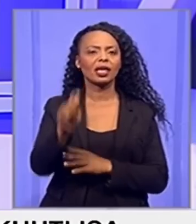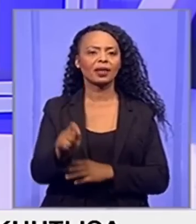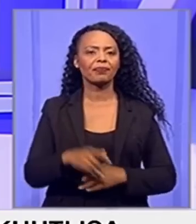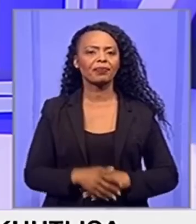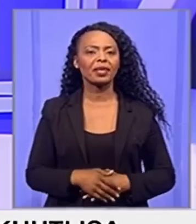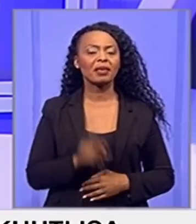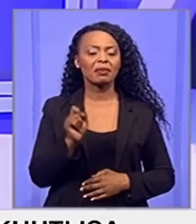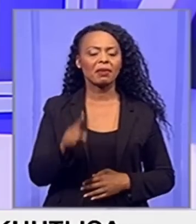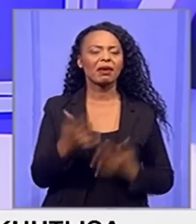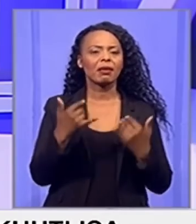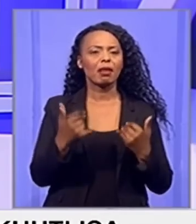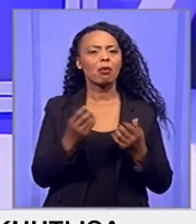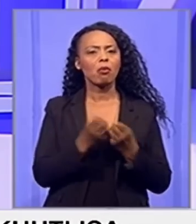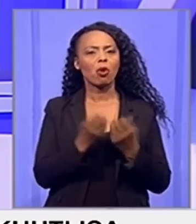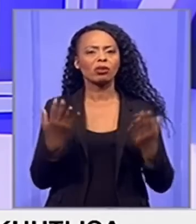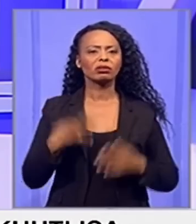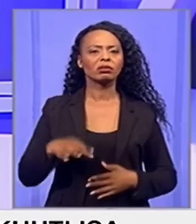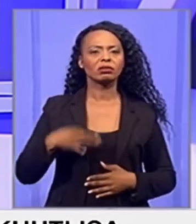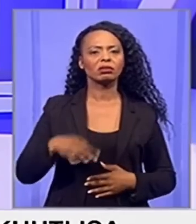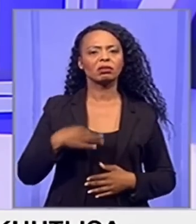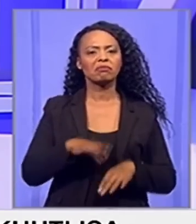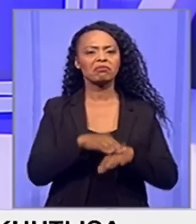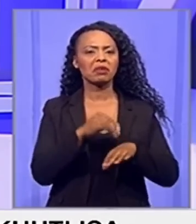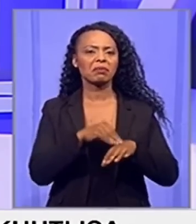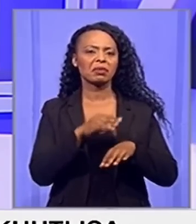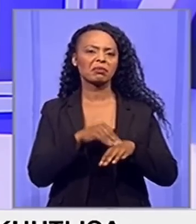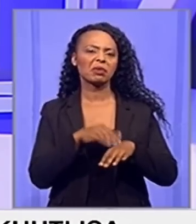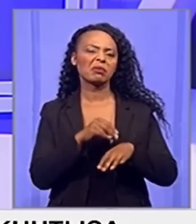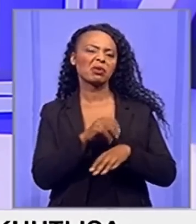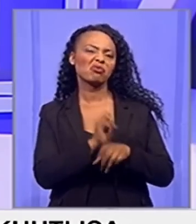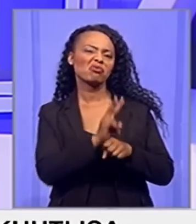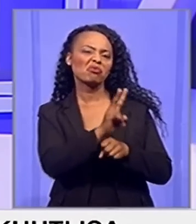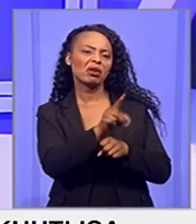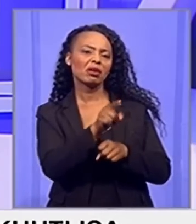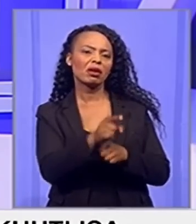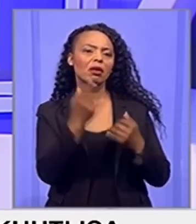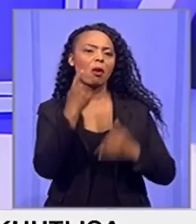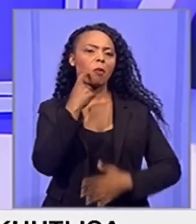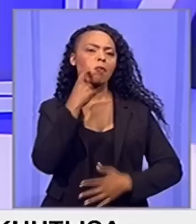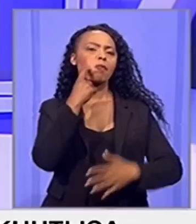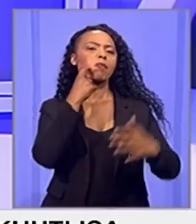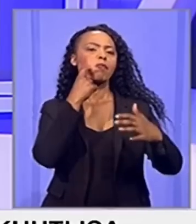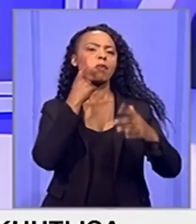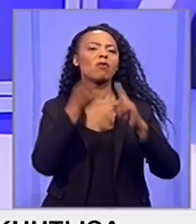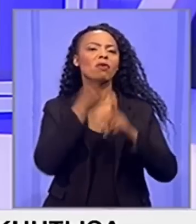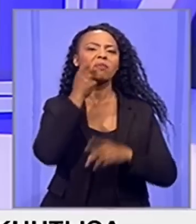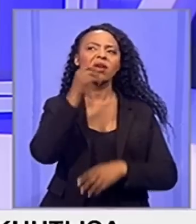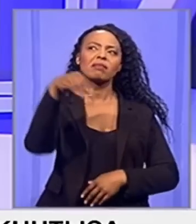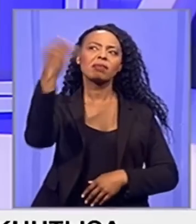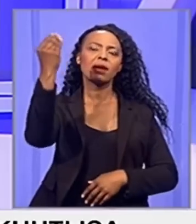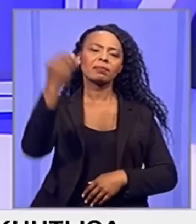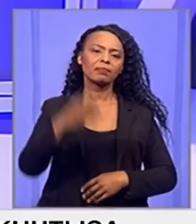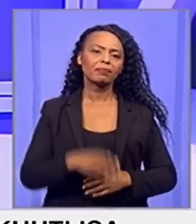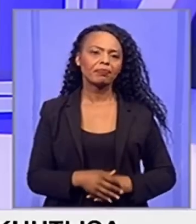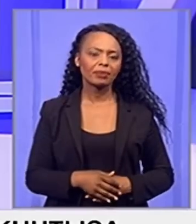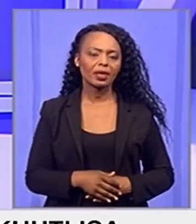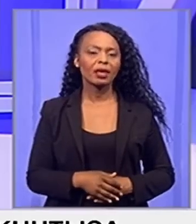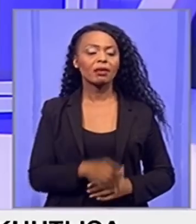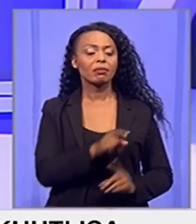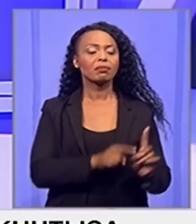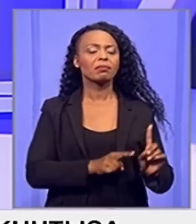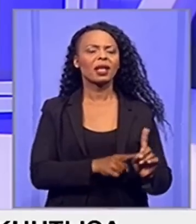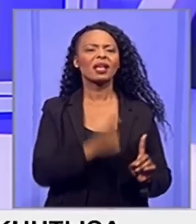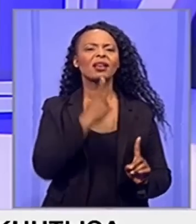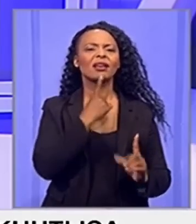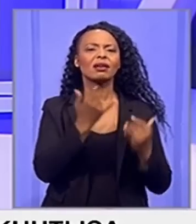ka ga go oketsega ga basetsana ba dingwaga di le 12 ba ba emisiwang ke banna ba ba godileng. Madonsela a